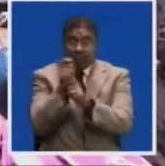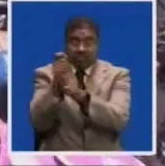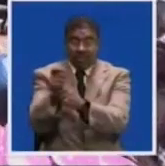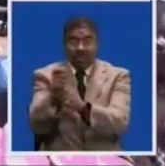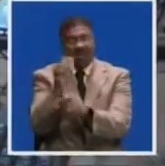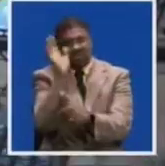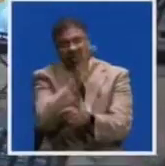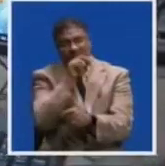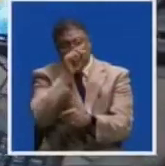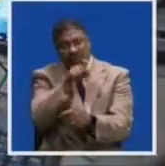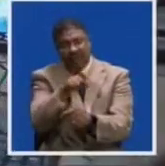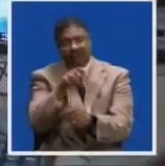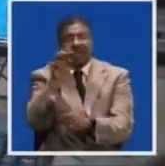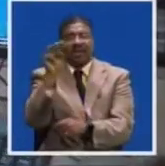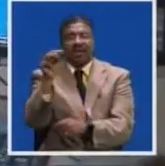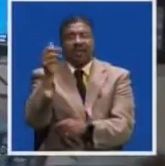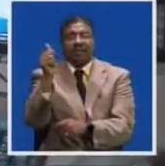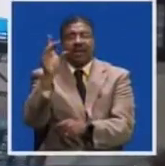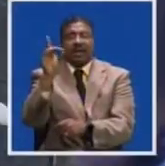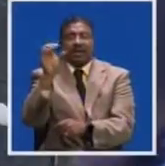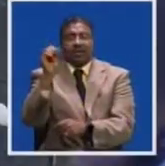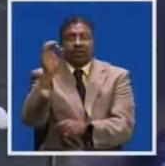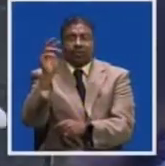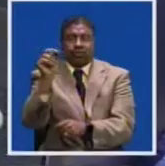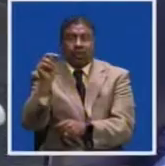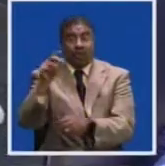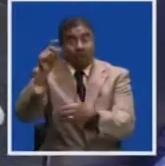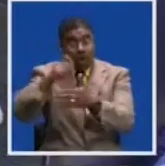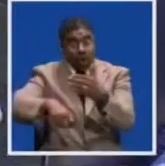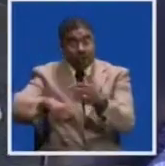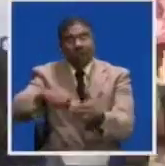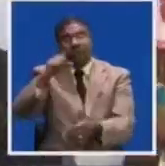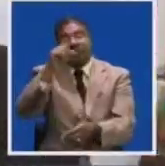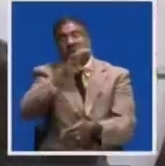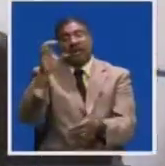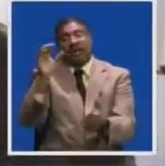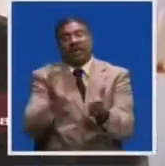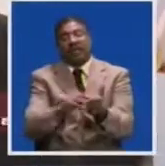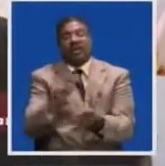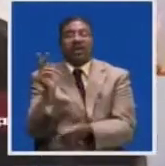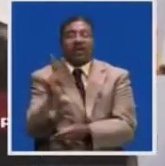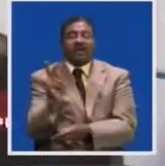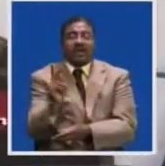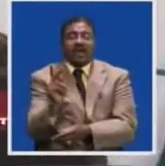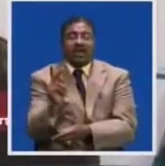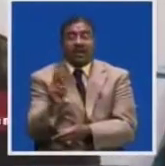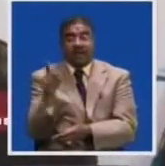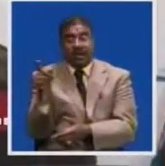Madison Insurance Company, and the cost of the items is 100,000 kwacha. 14 computers worth about